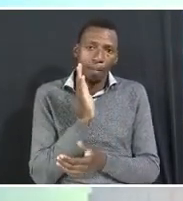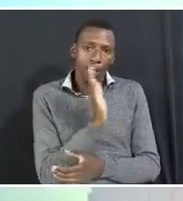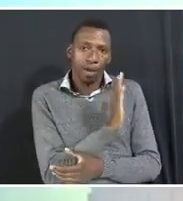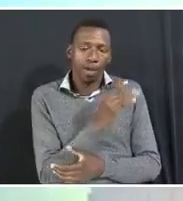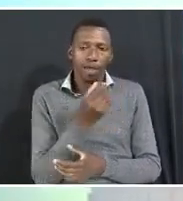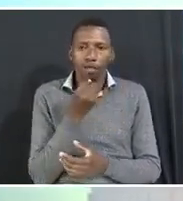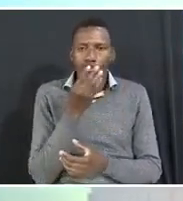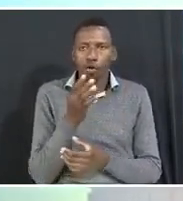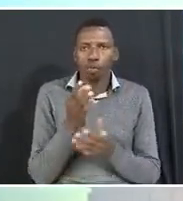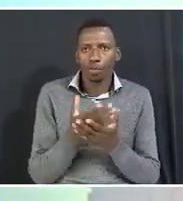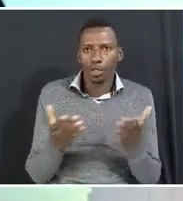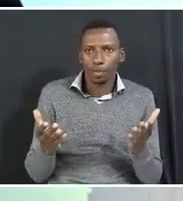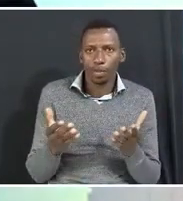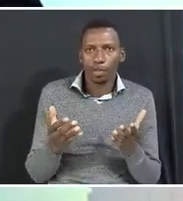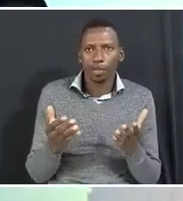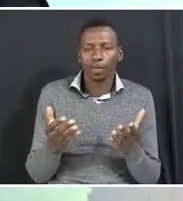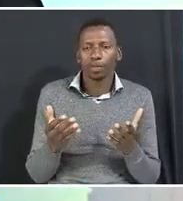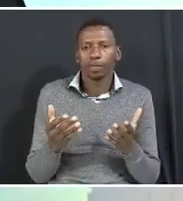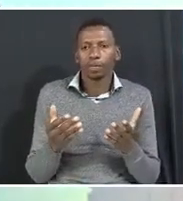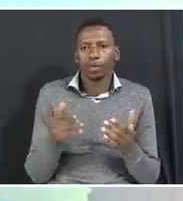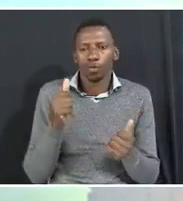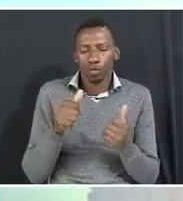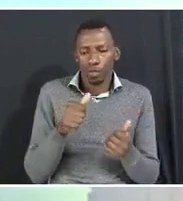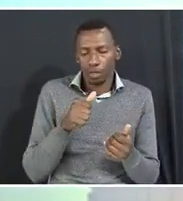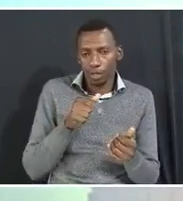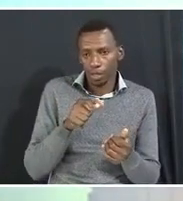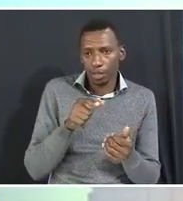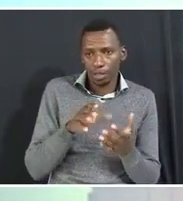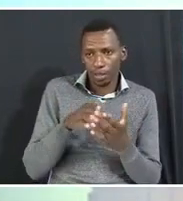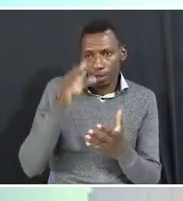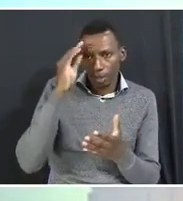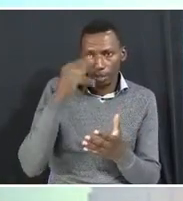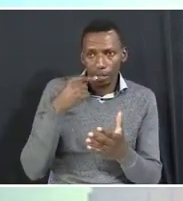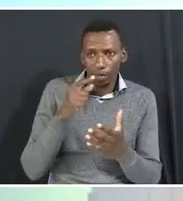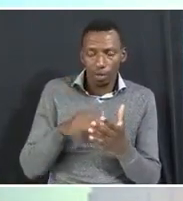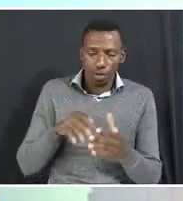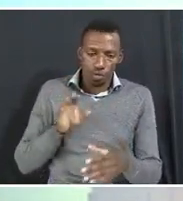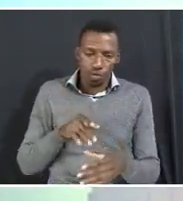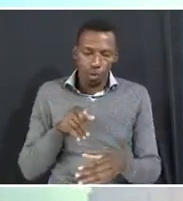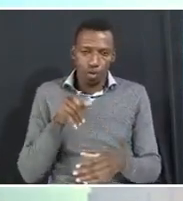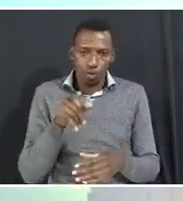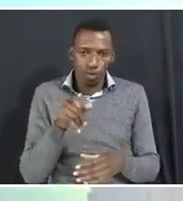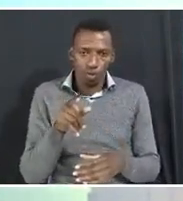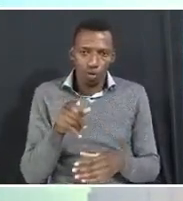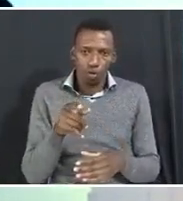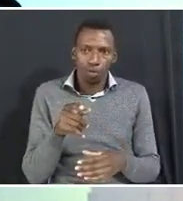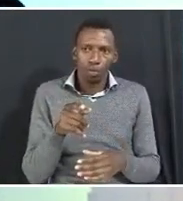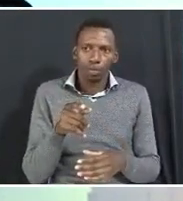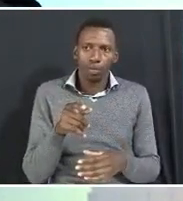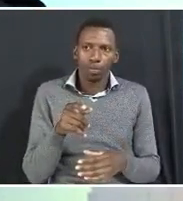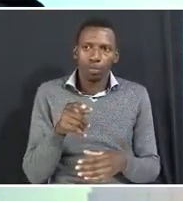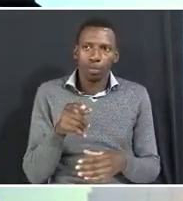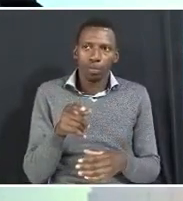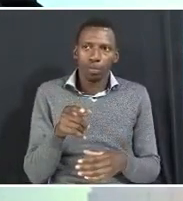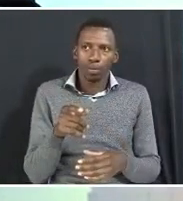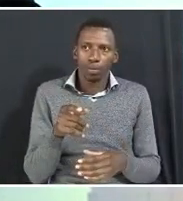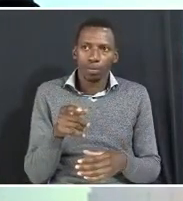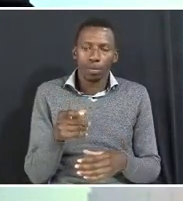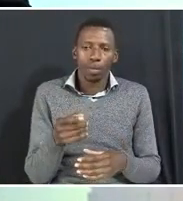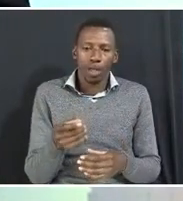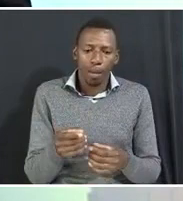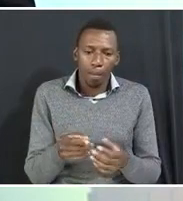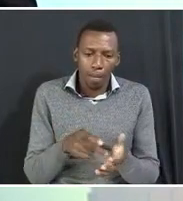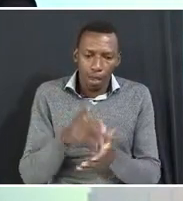something that I've discovered 28 in marriage, that for a woman, you buy her Benz and you give her a tropical, your 2 shillings, those things are